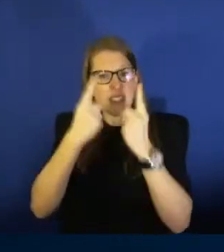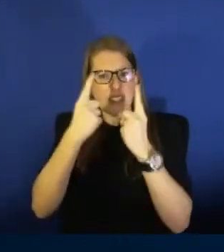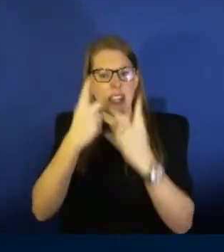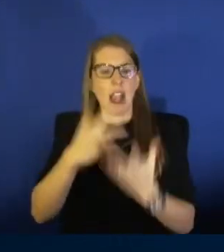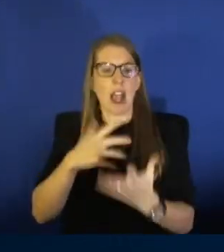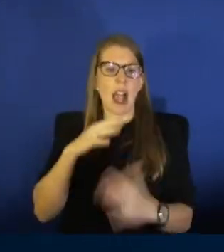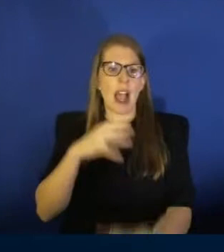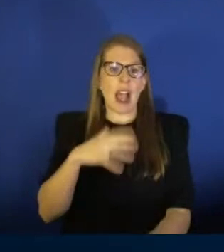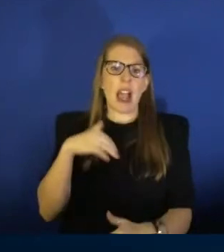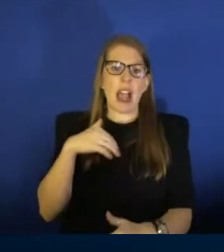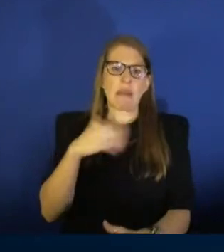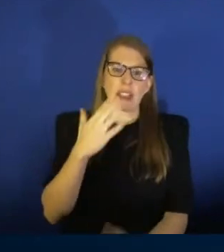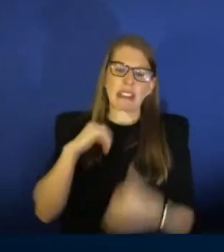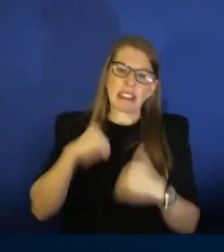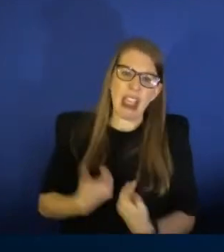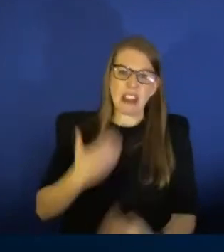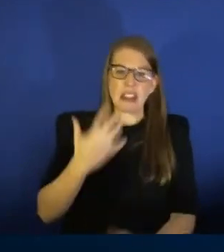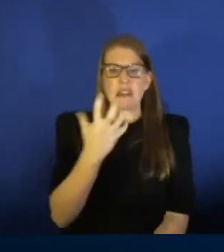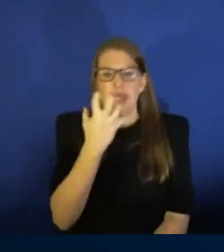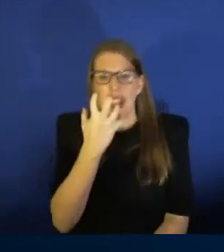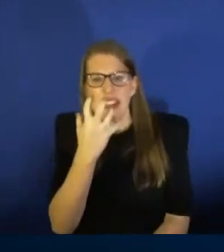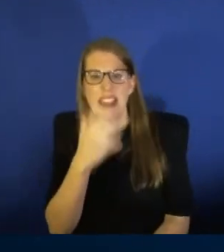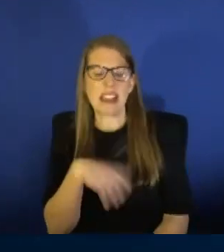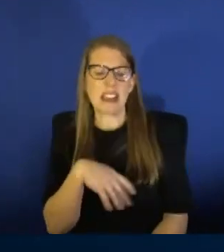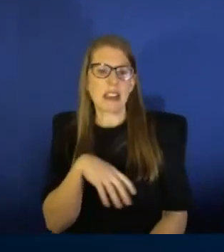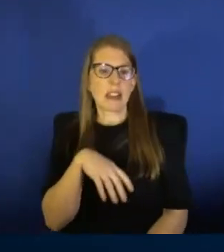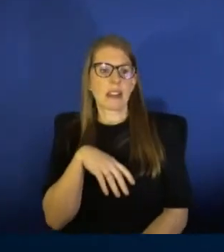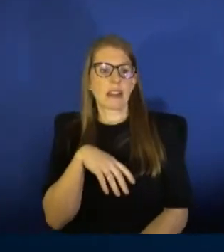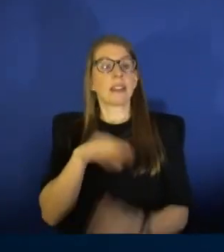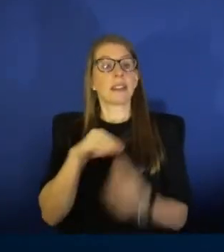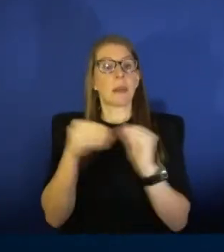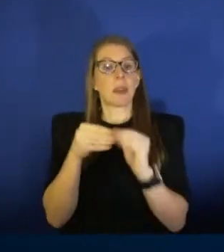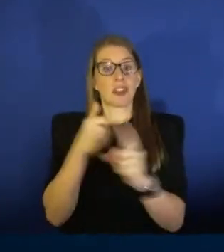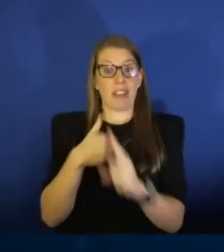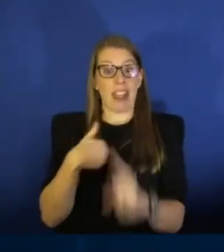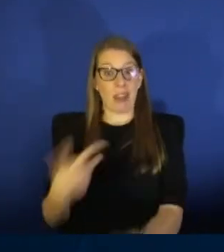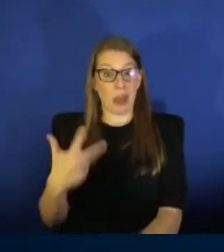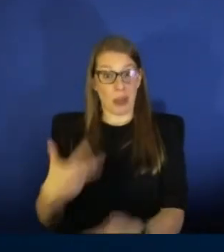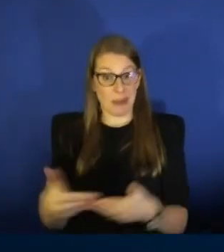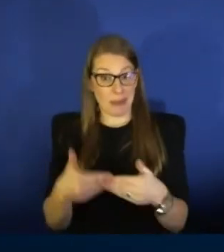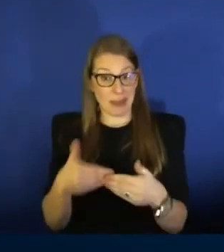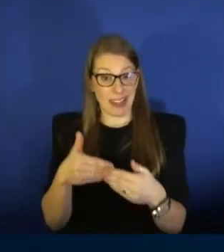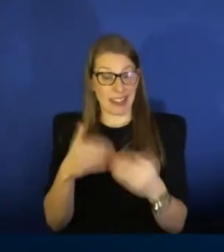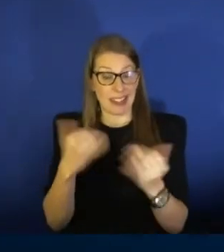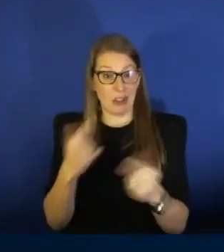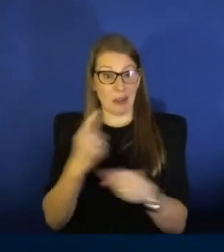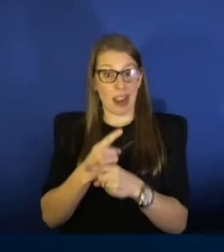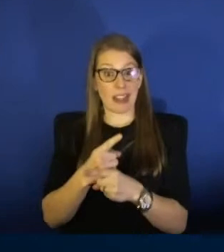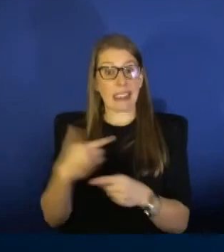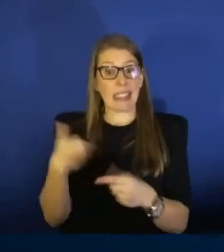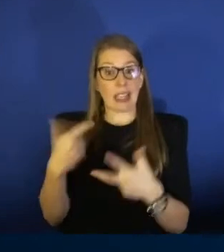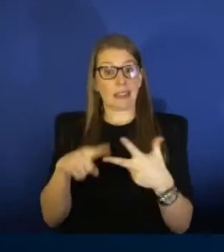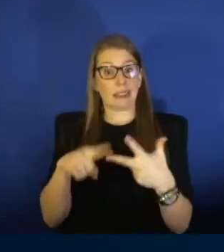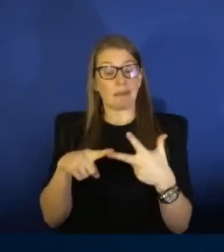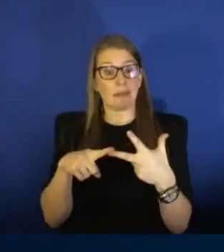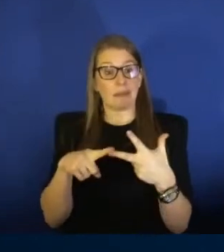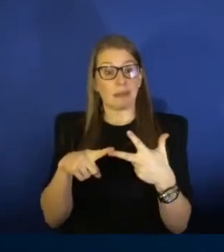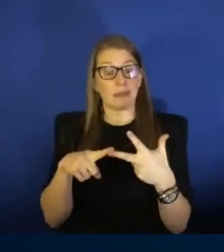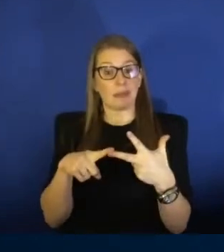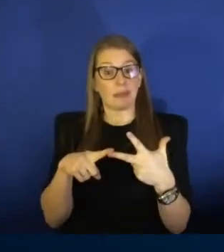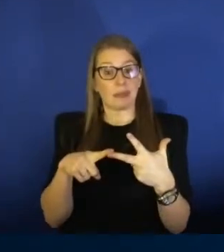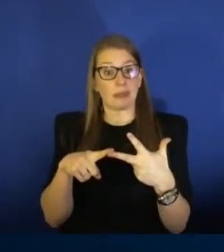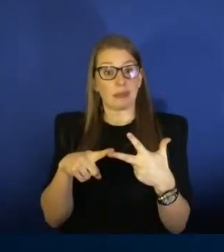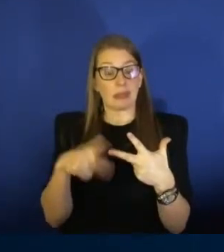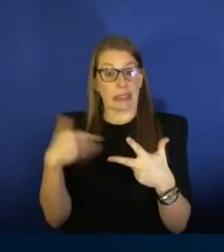cranky. And you're tired and you're cranky. By the way, speaking of numbers, you got 3 now, 3 babies. Yeah, How we old's do. the youngest one that just came? So the youngest